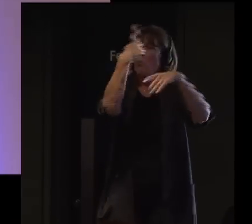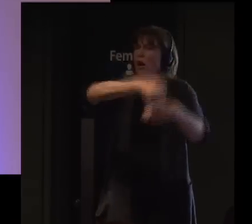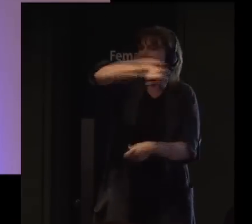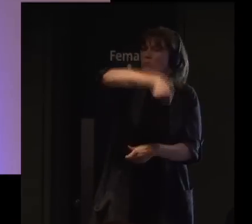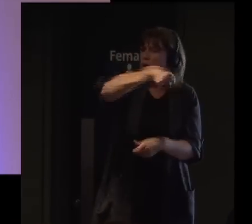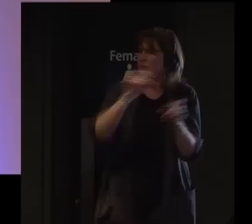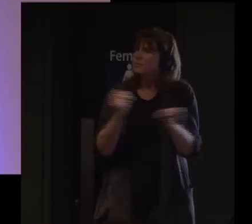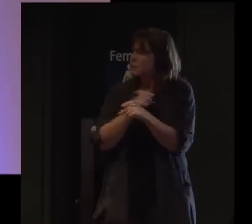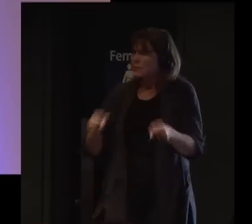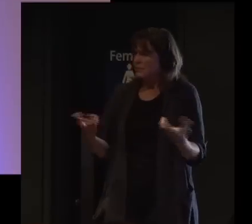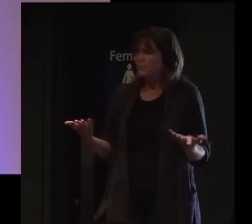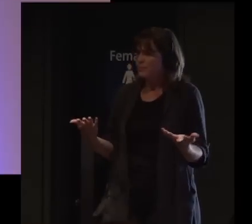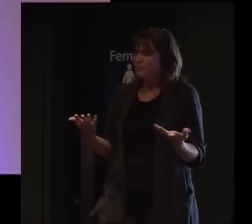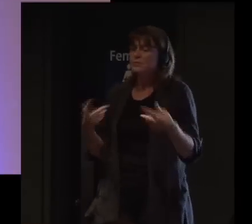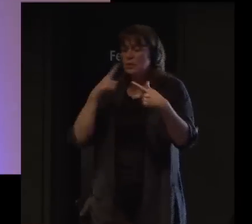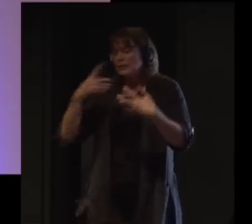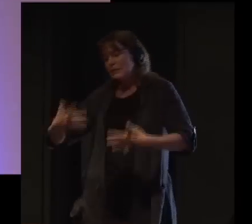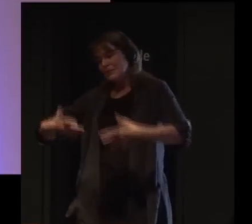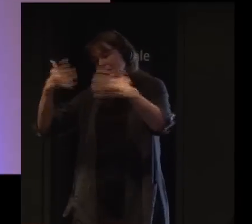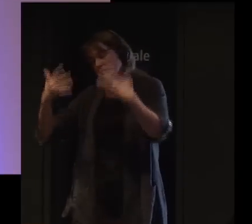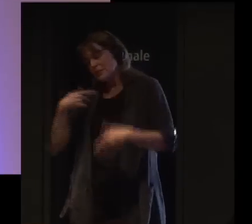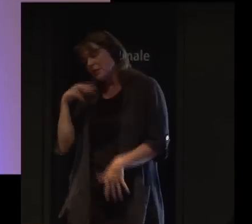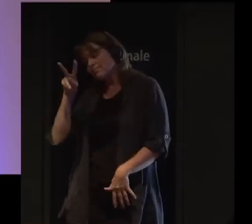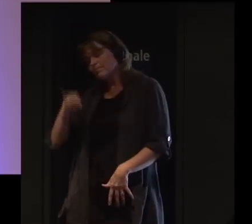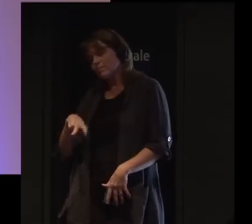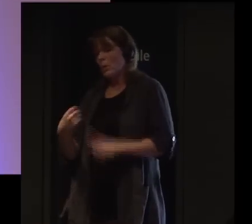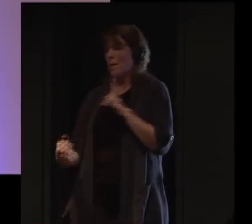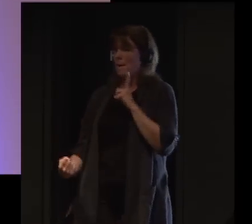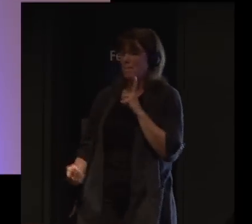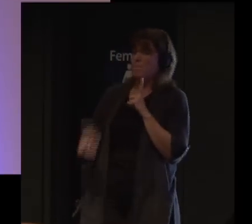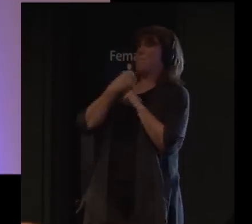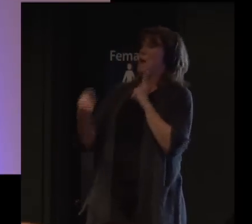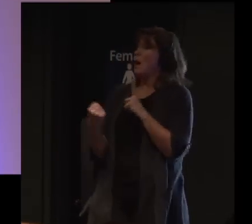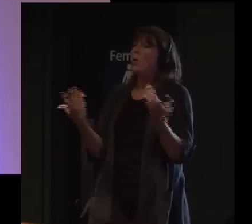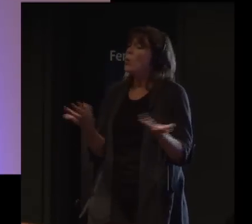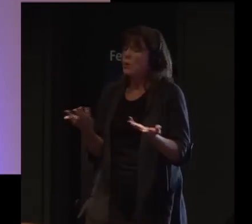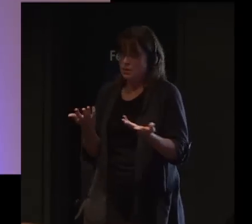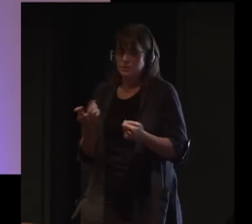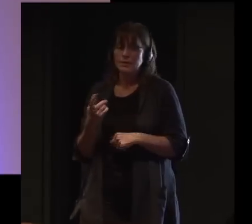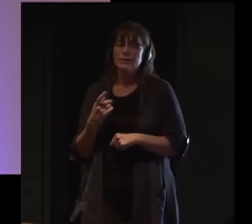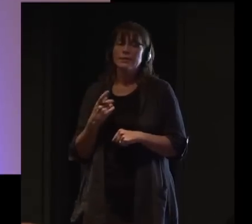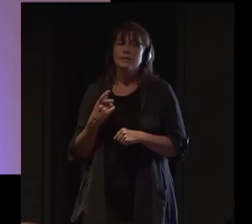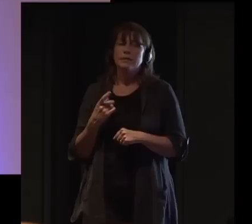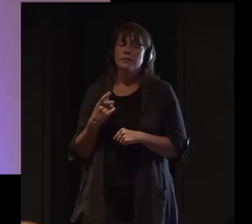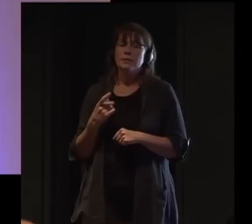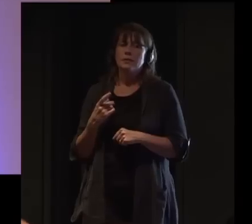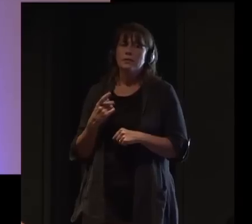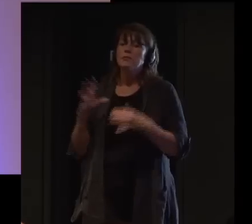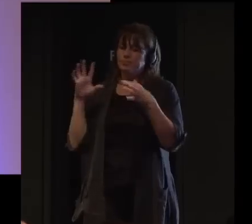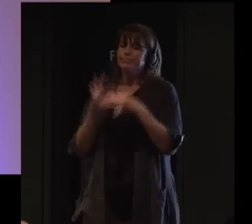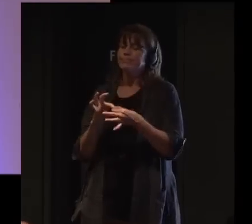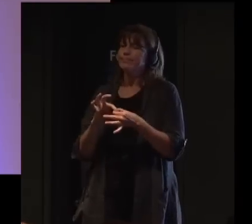could read from the statistics, the most dramatic situation is regarding